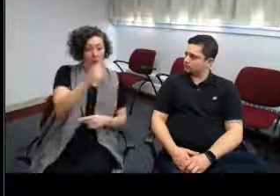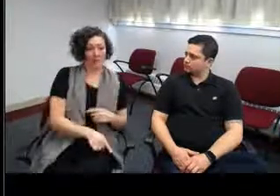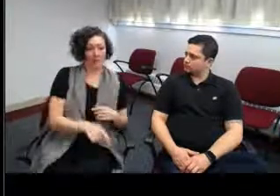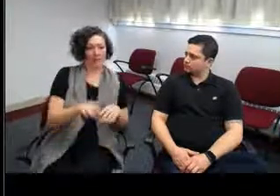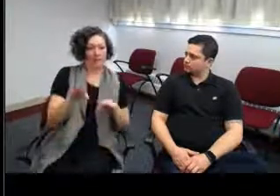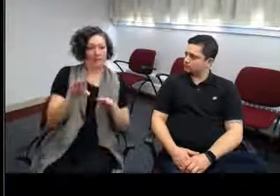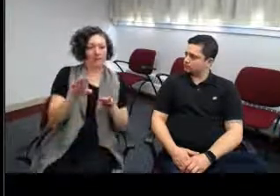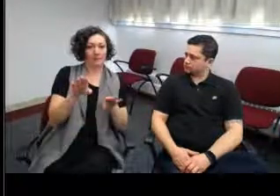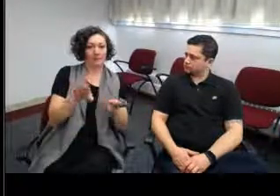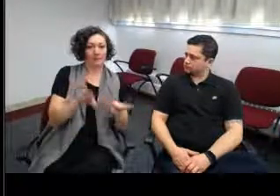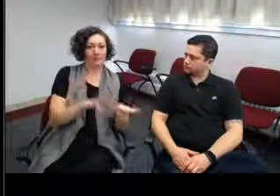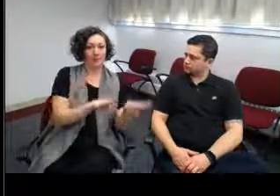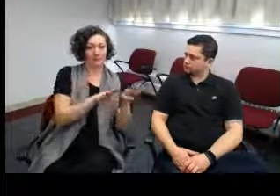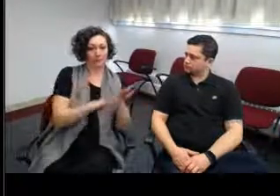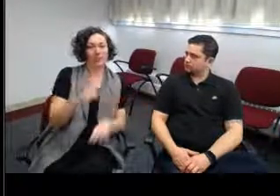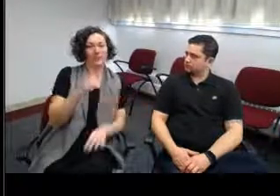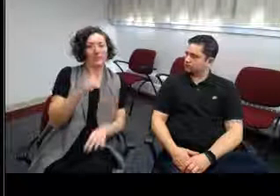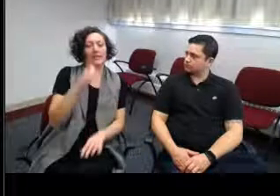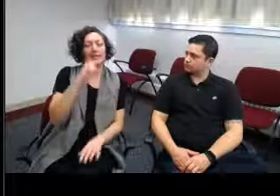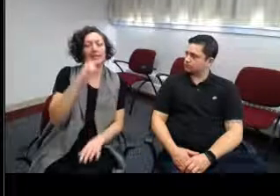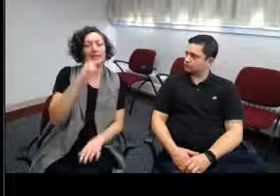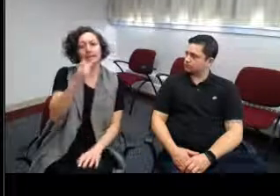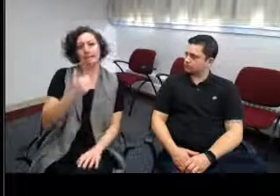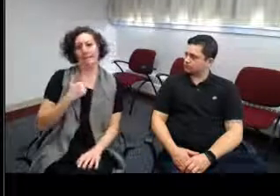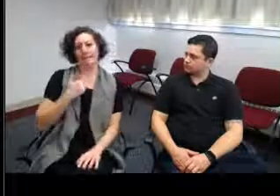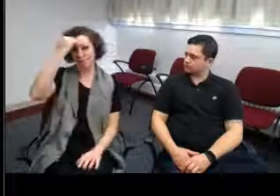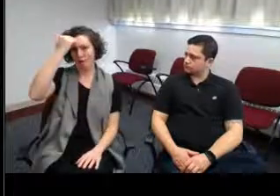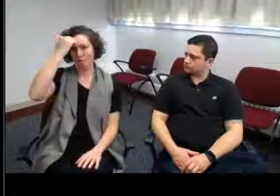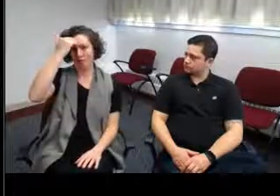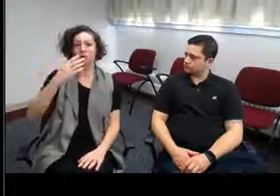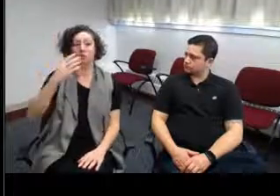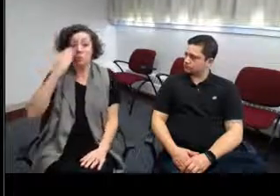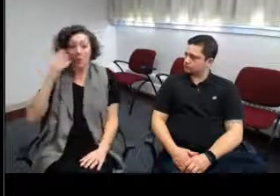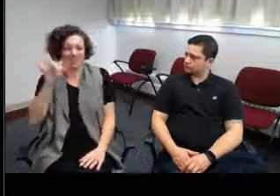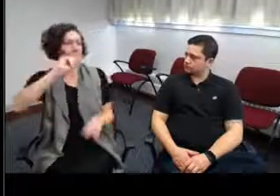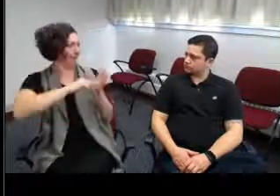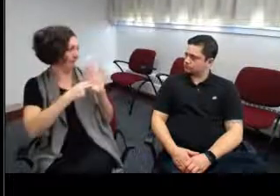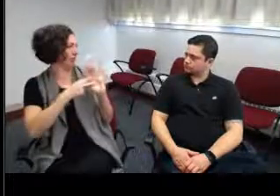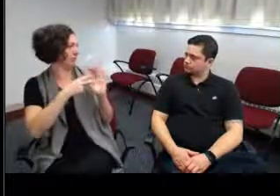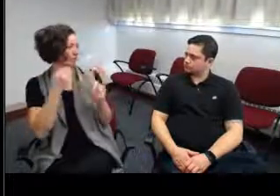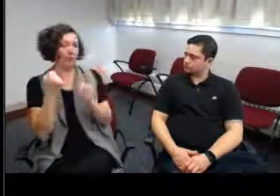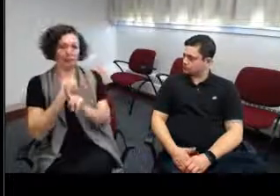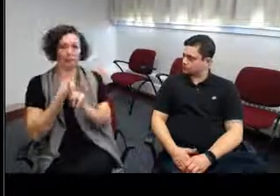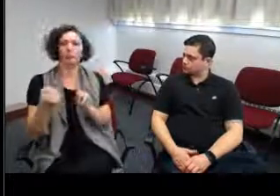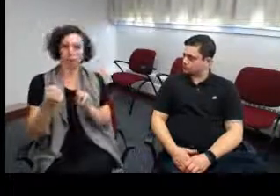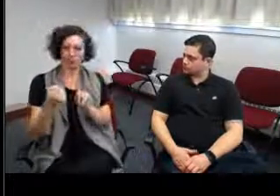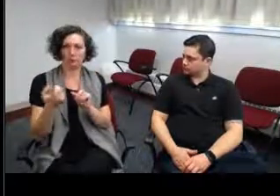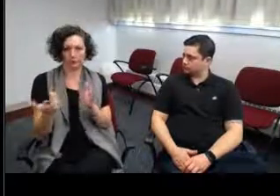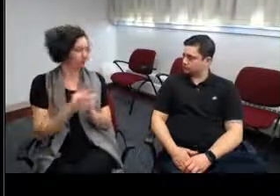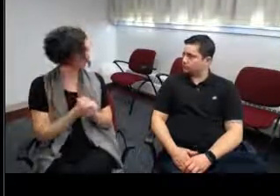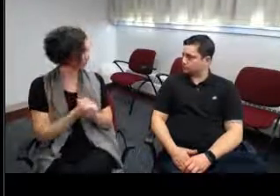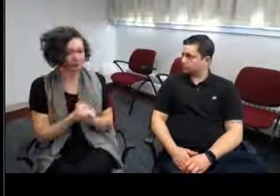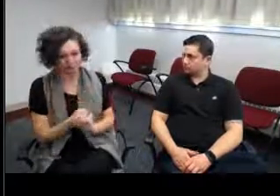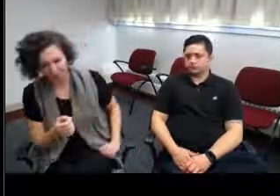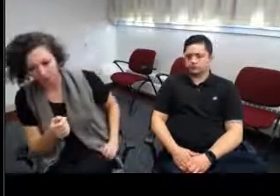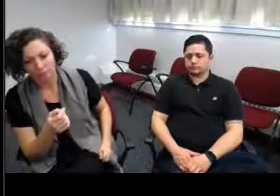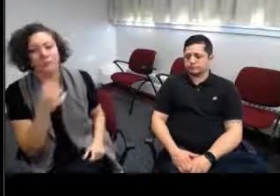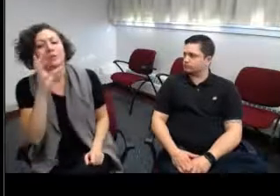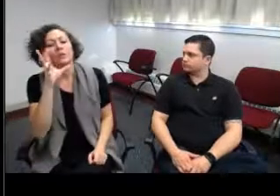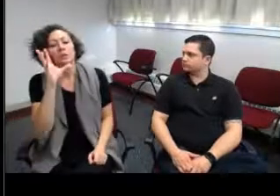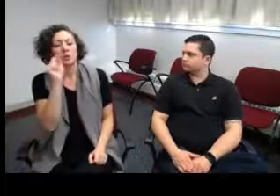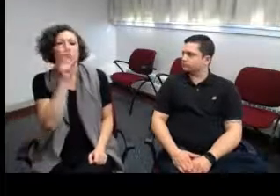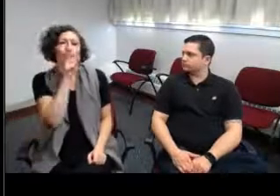that to say that even though they've experienced these behaviors, this person does not understand that those